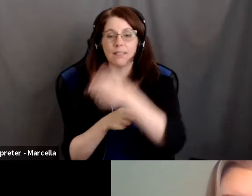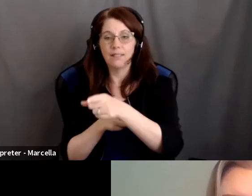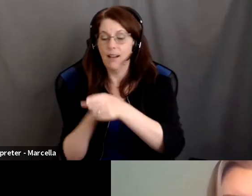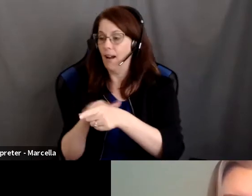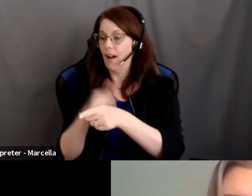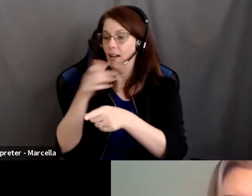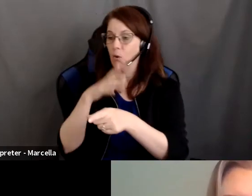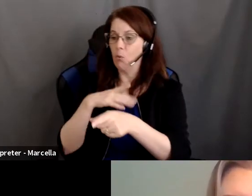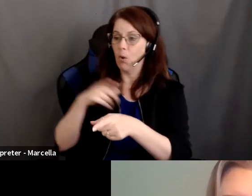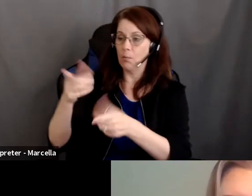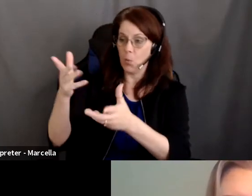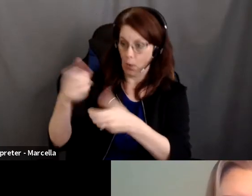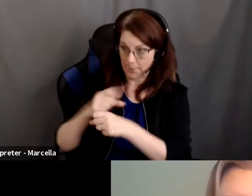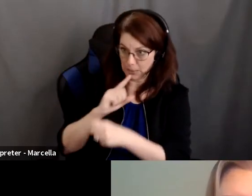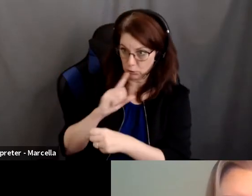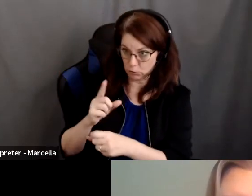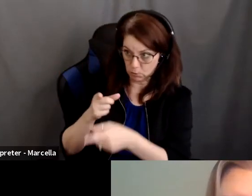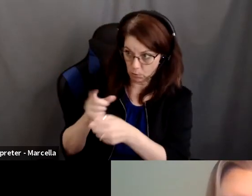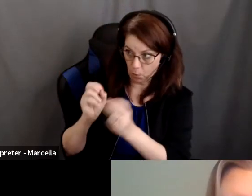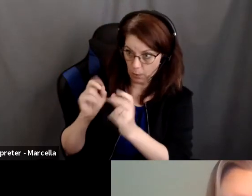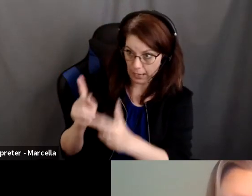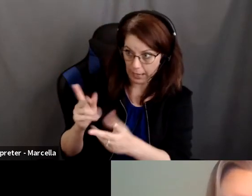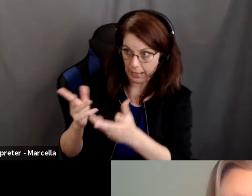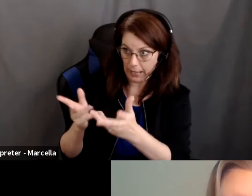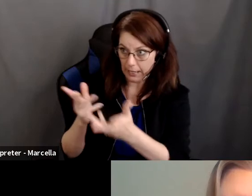side of us wanted to make sure that we were okay.